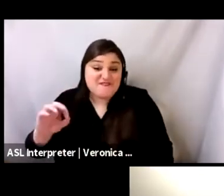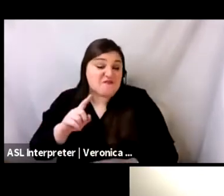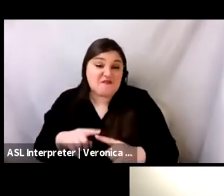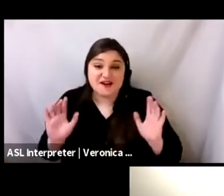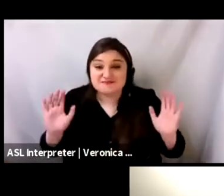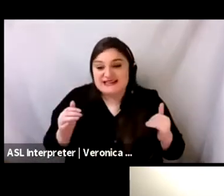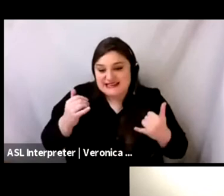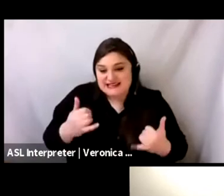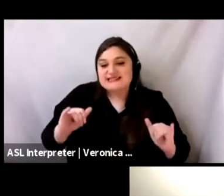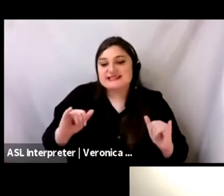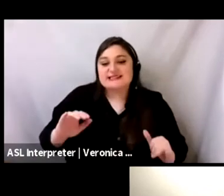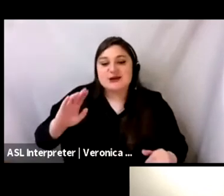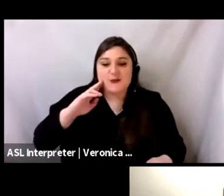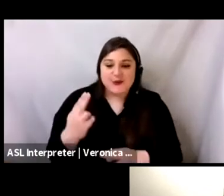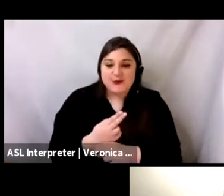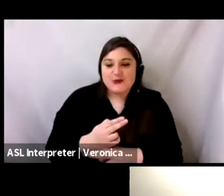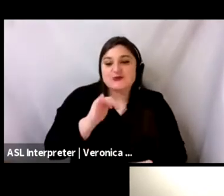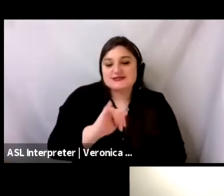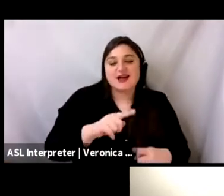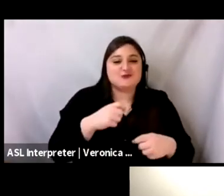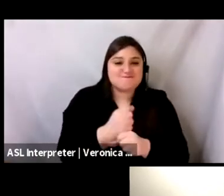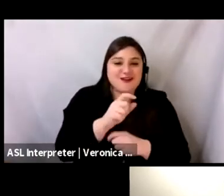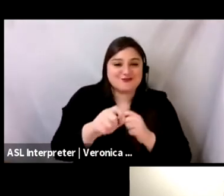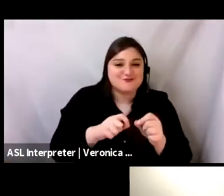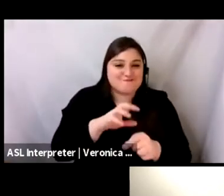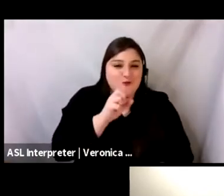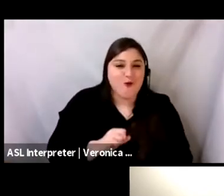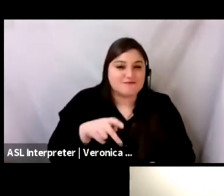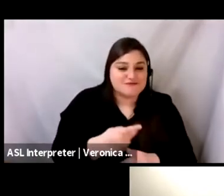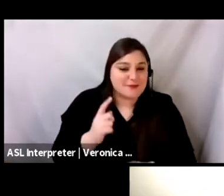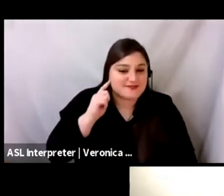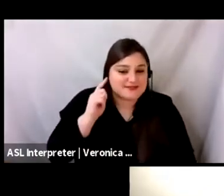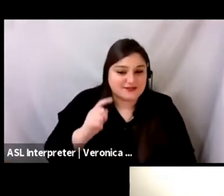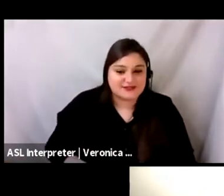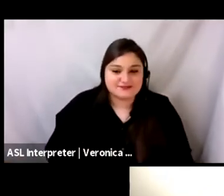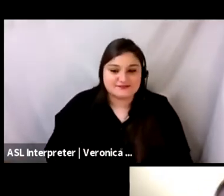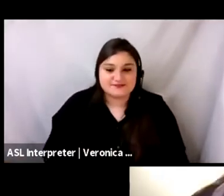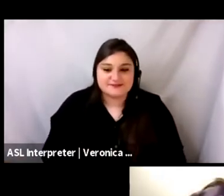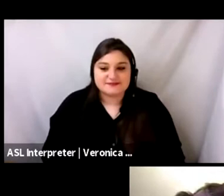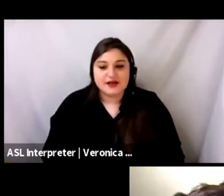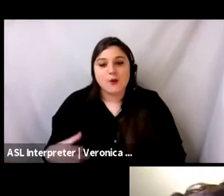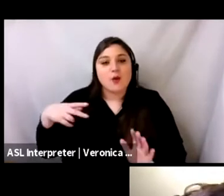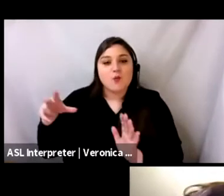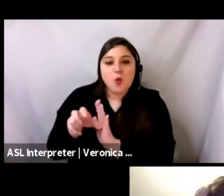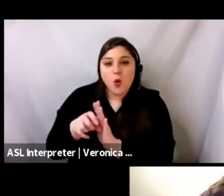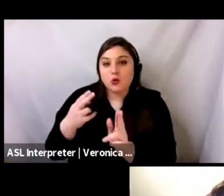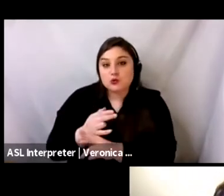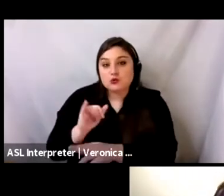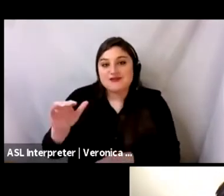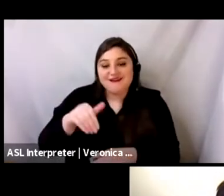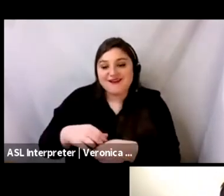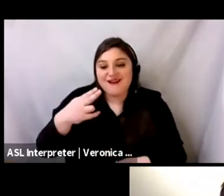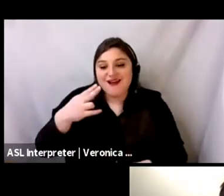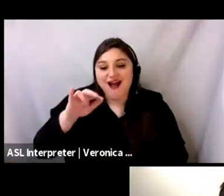the electronic instrument that I'm using. I thought it would be interesting to give it a try and mix new and old